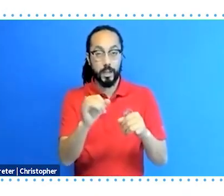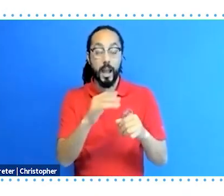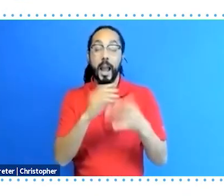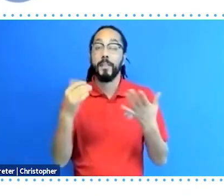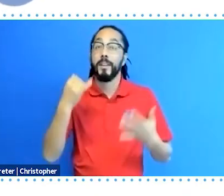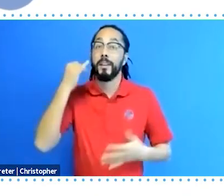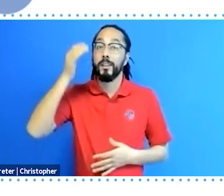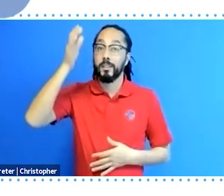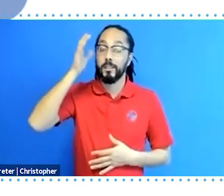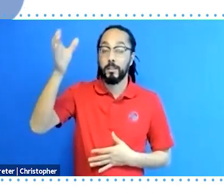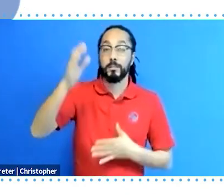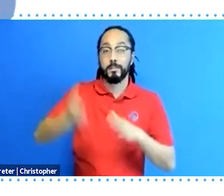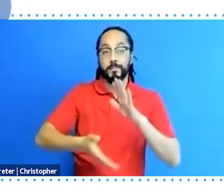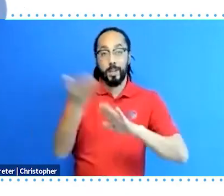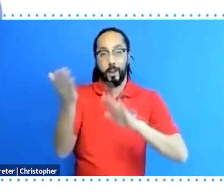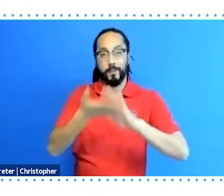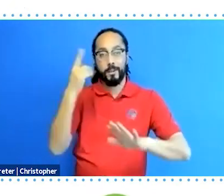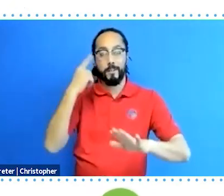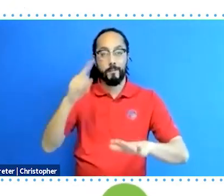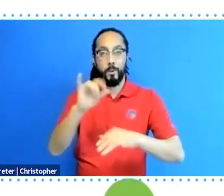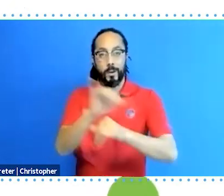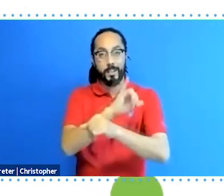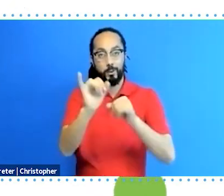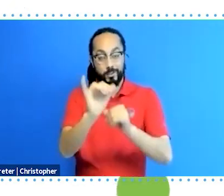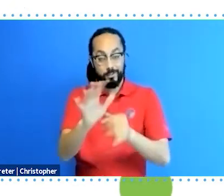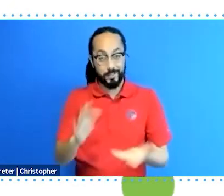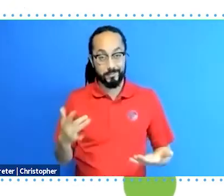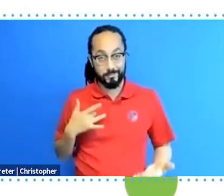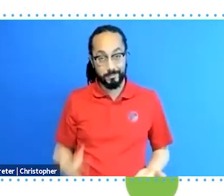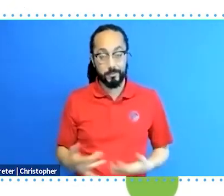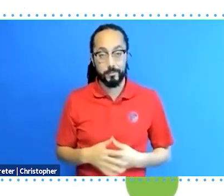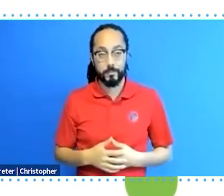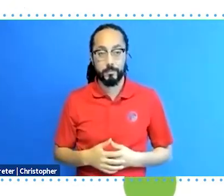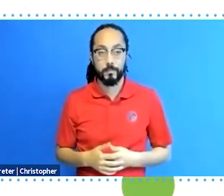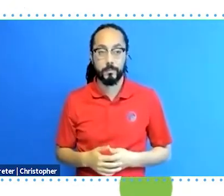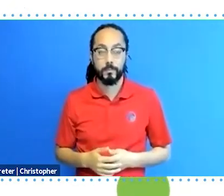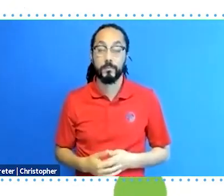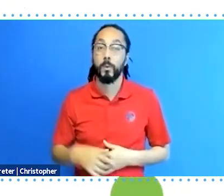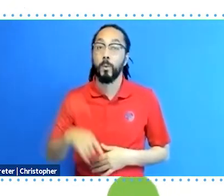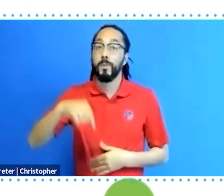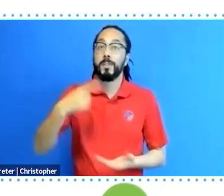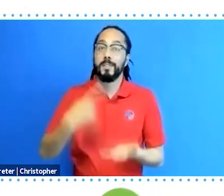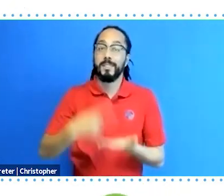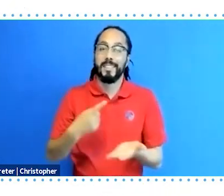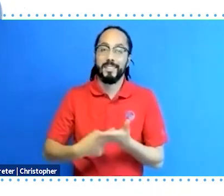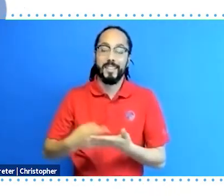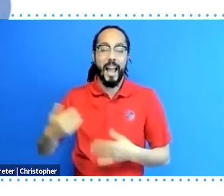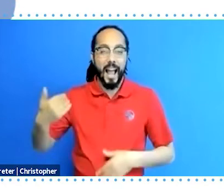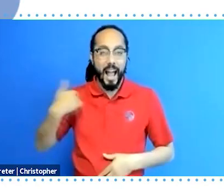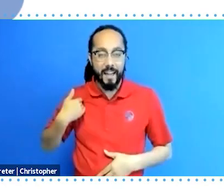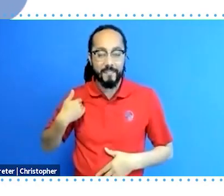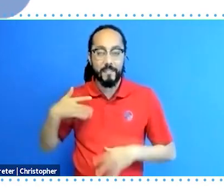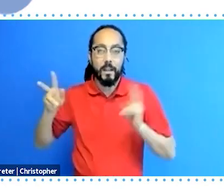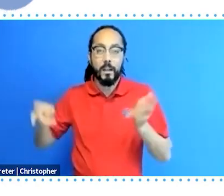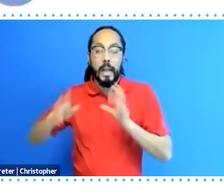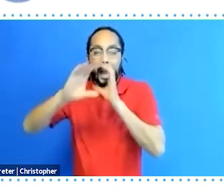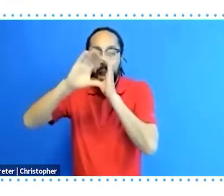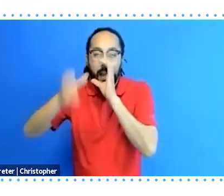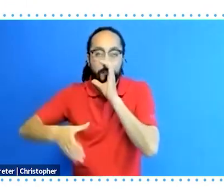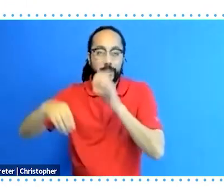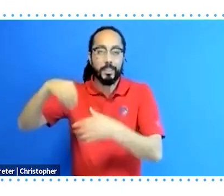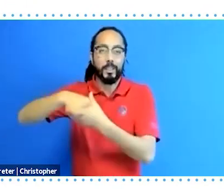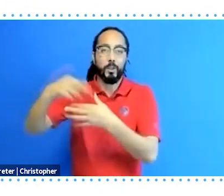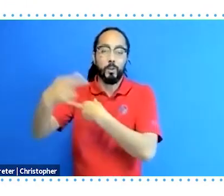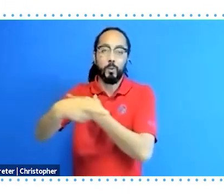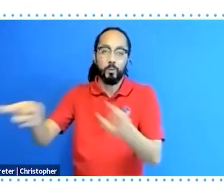an institutional entity. And in this conversation, there's kind of like an elephant somewhere in the room, which is all the artistic